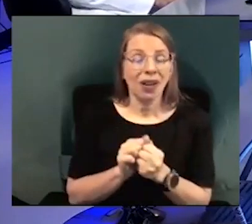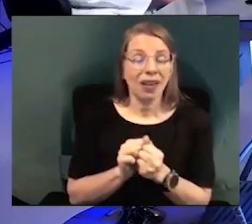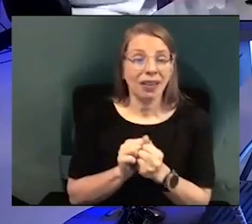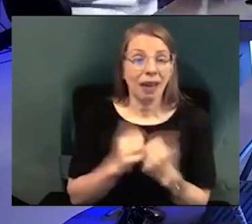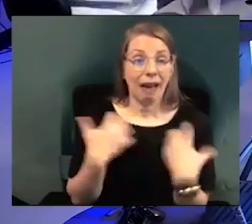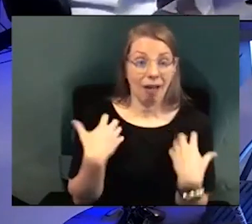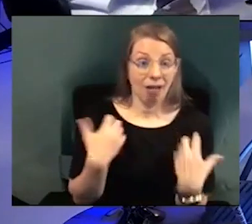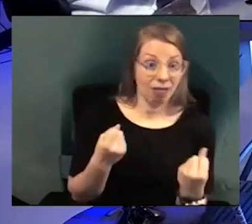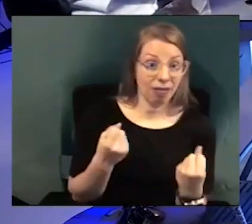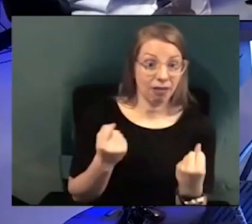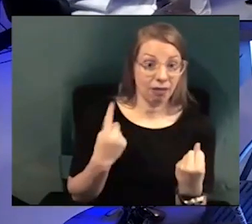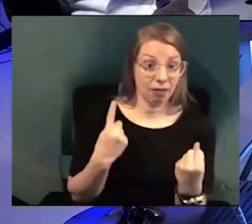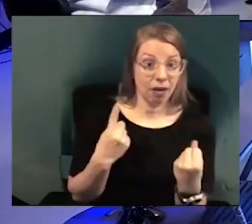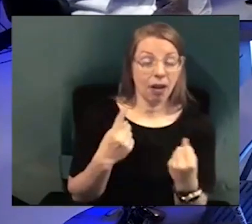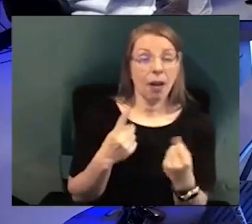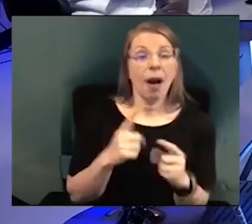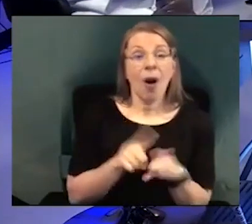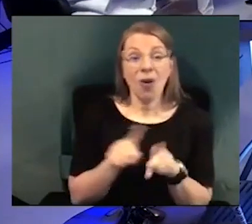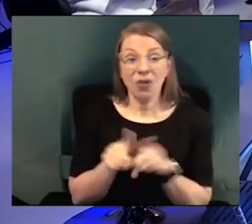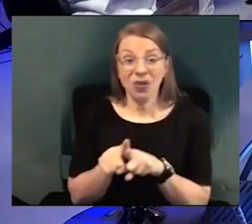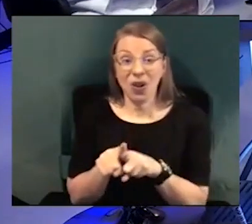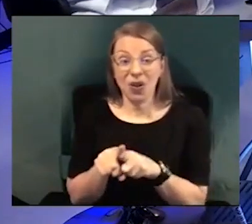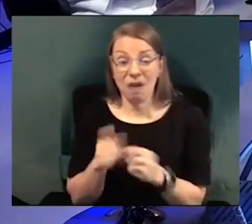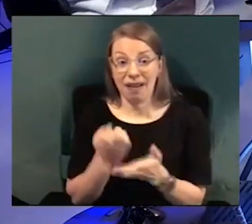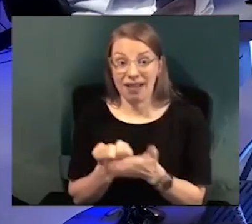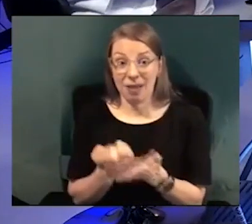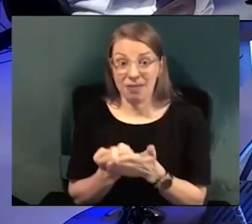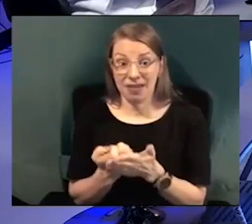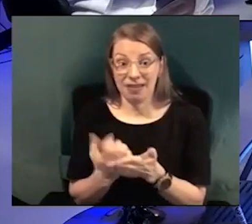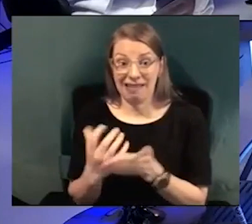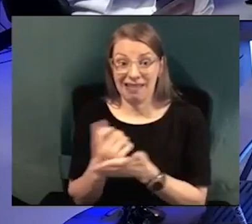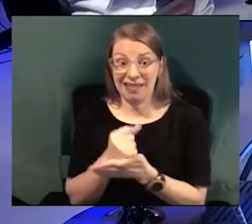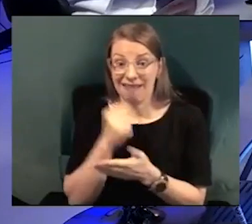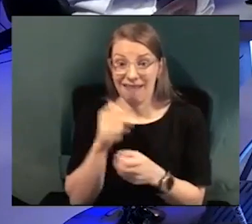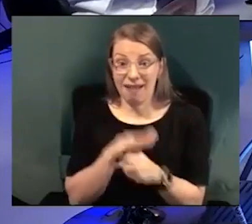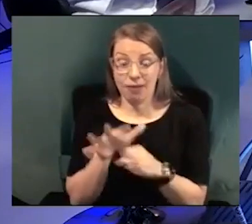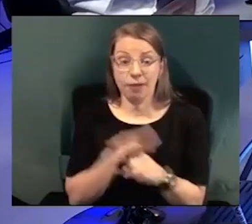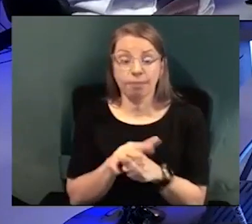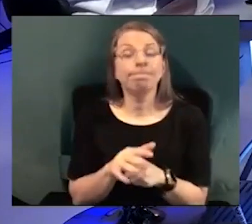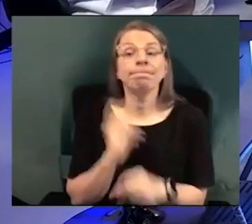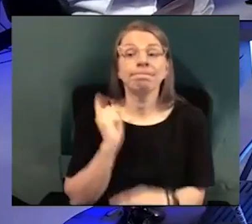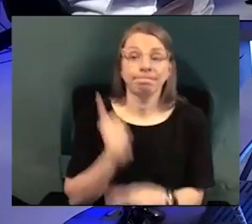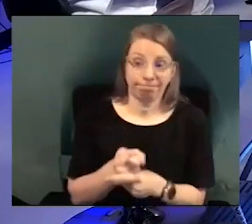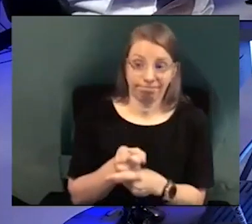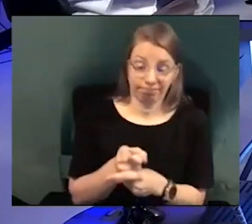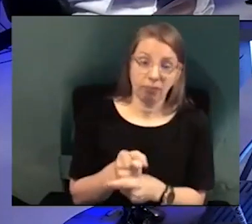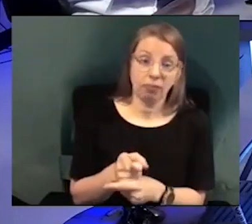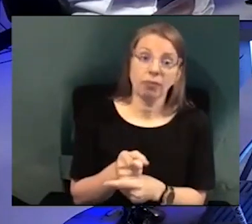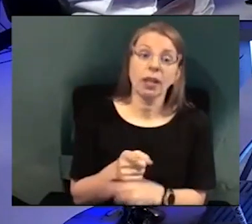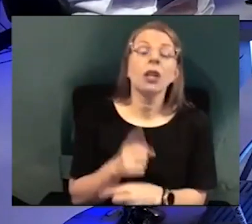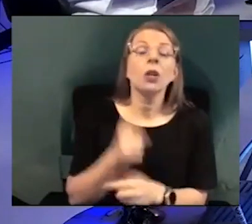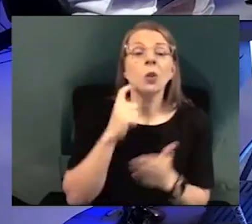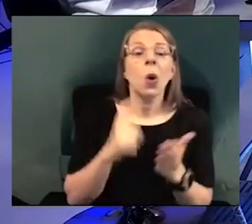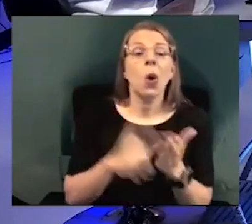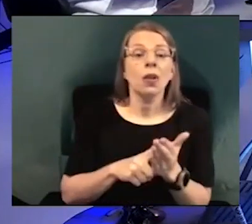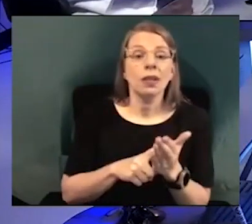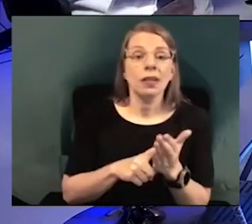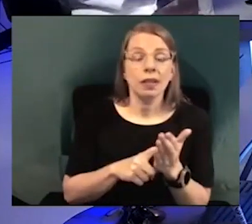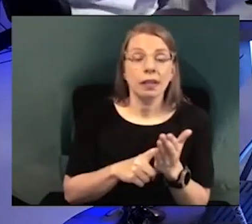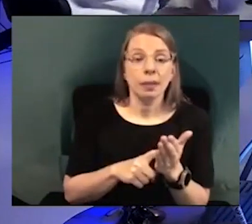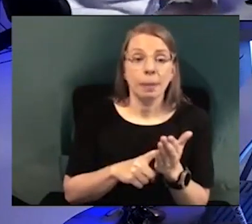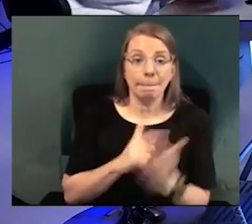Is that a fair comment about I some think it's folks? absolutely a fair comment, and we are definitely seeing a rise in helping patients,